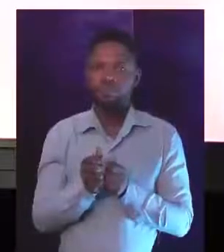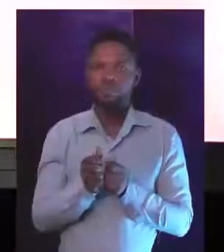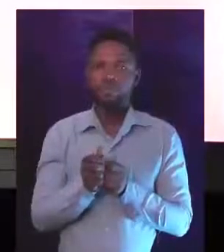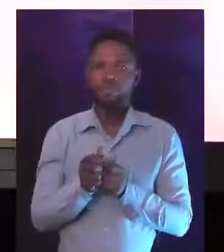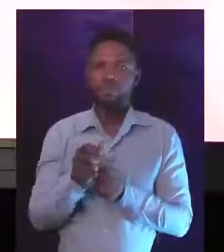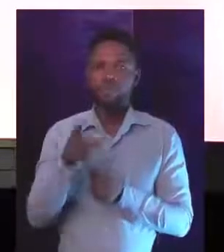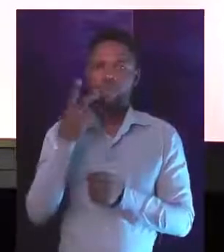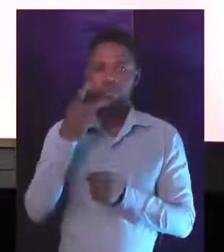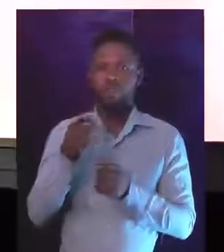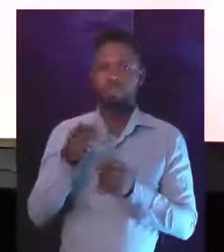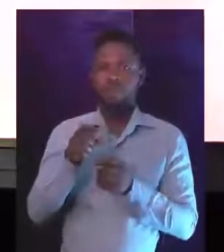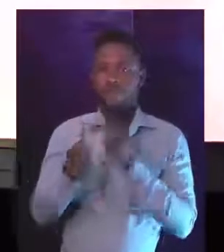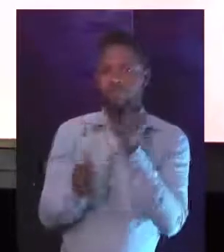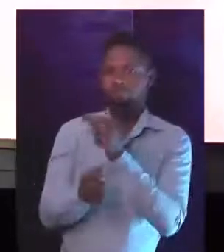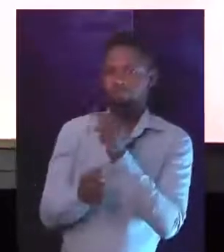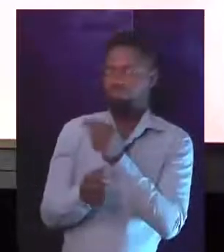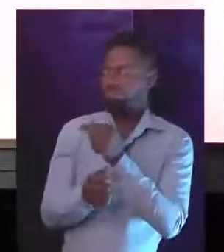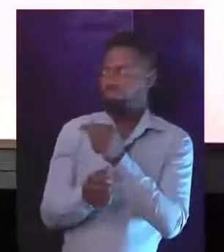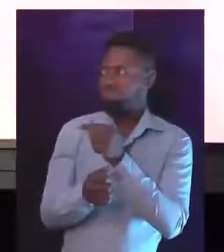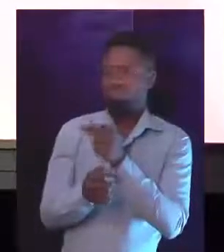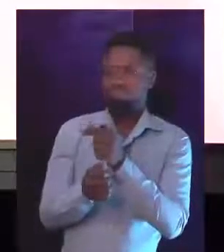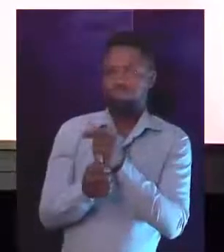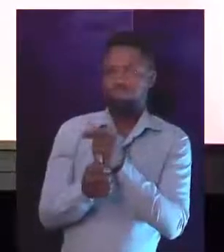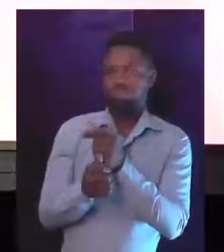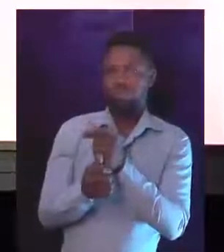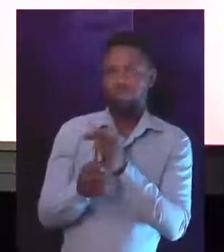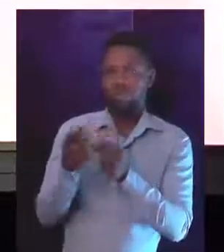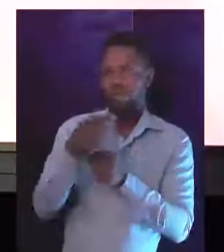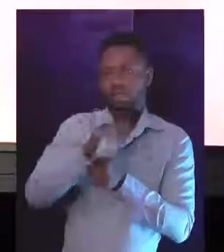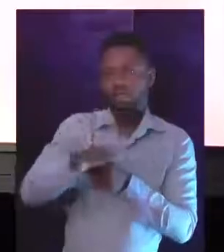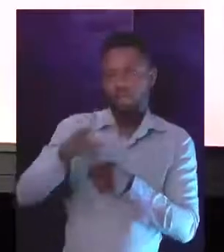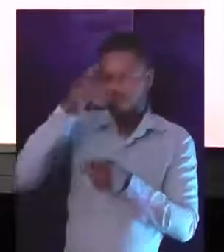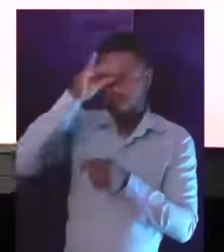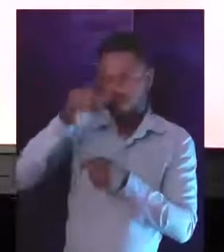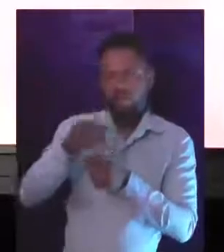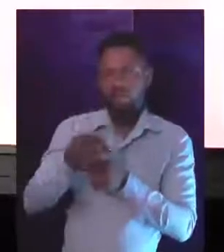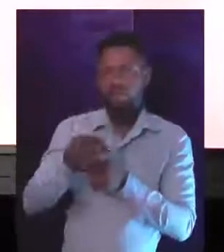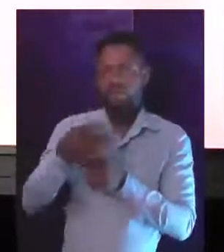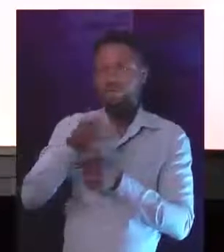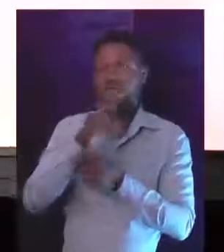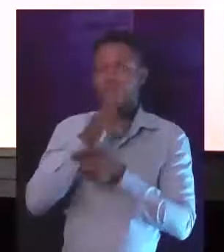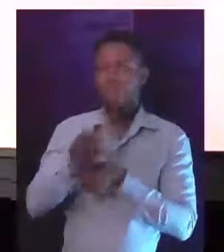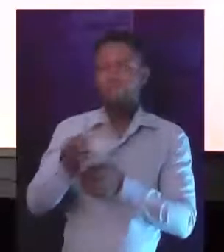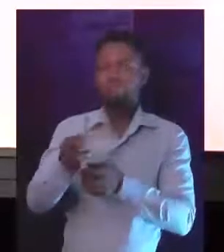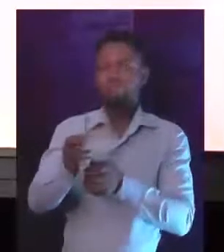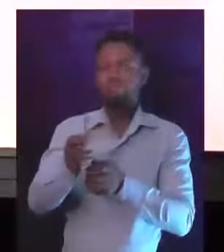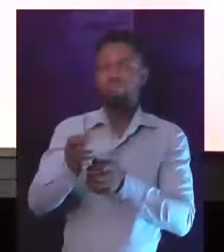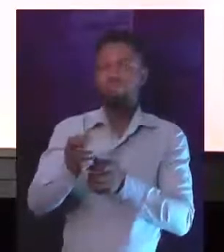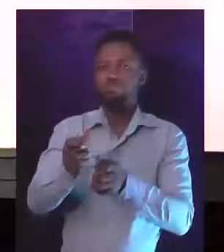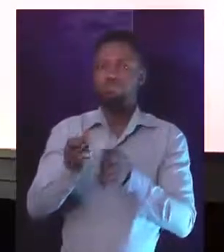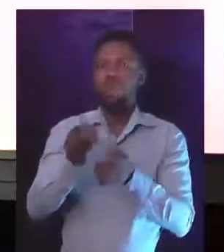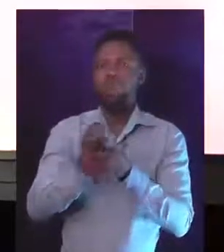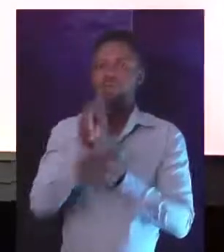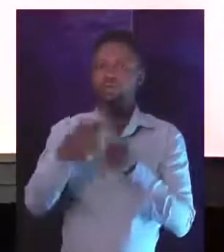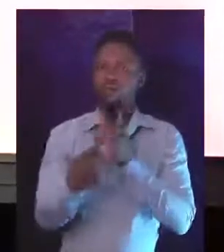you can see the tug of war here. The boys here. What are they doing in the diagram?